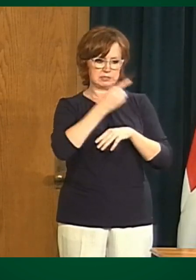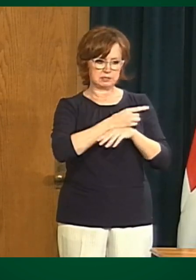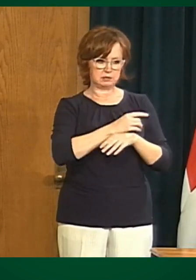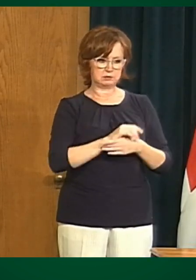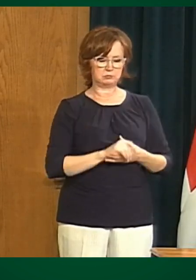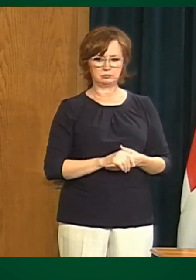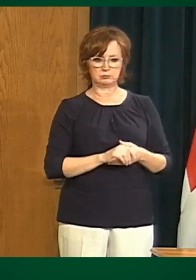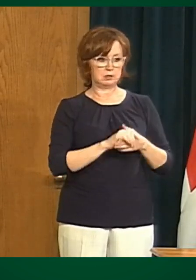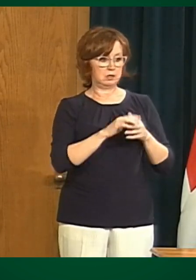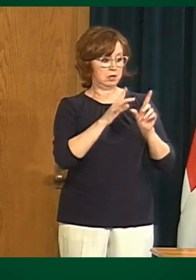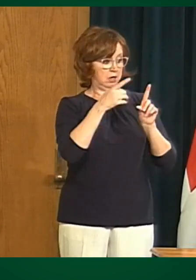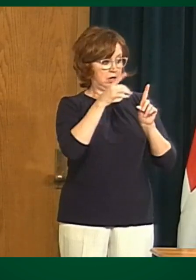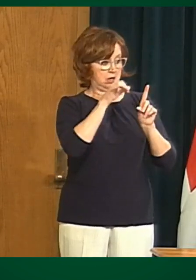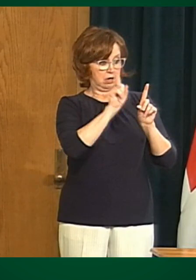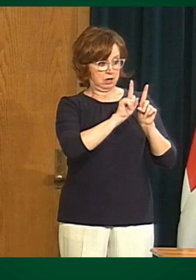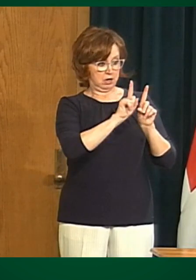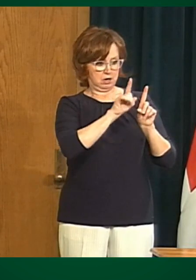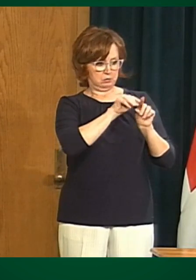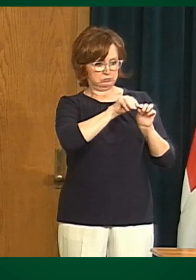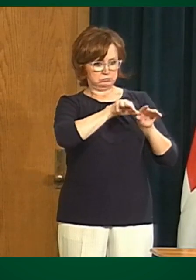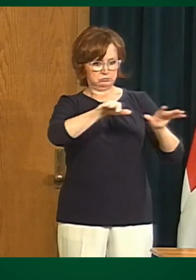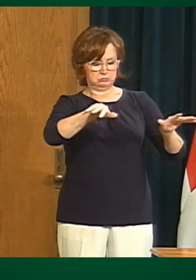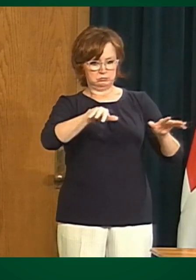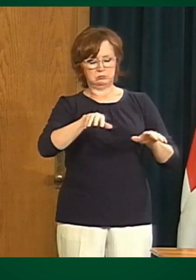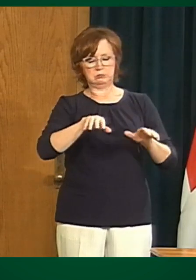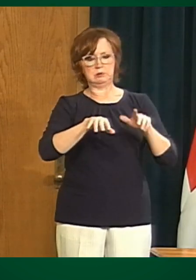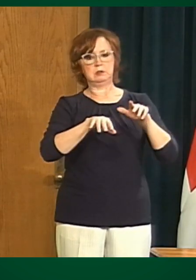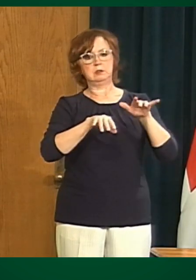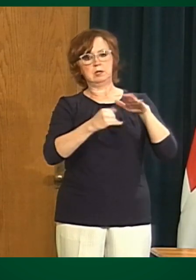with those that are positive, isolate them and isolate this so that it does